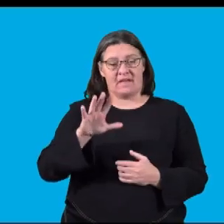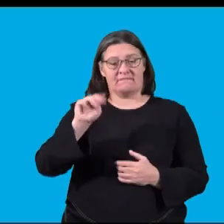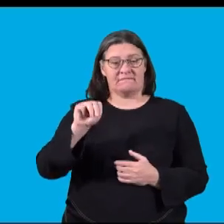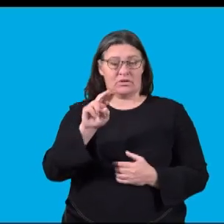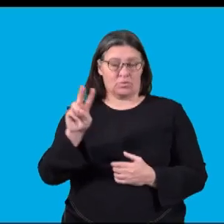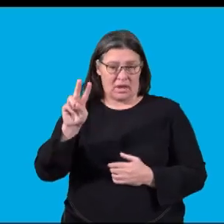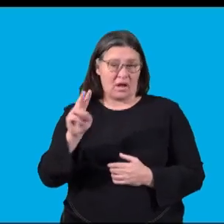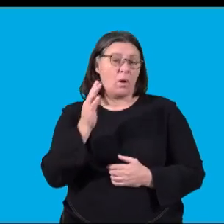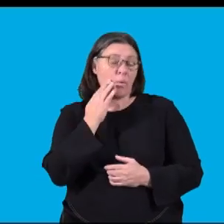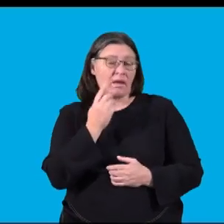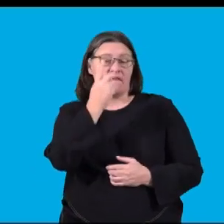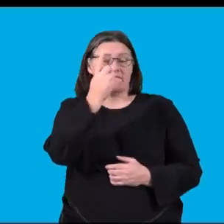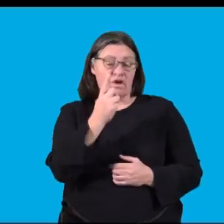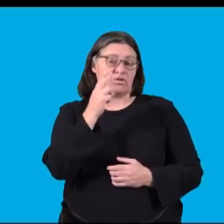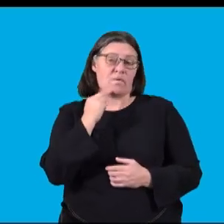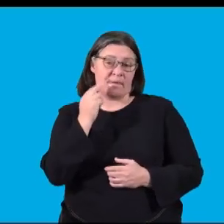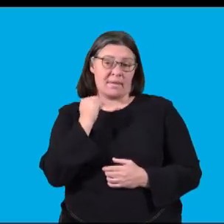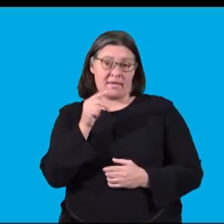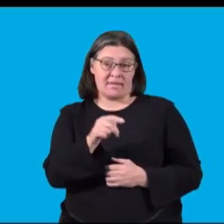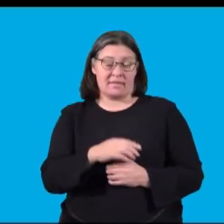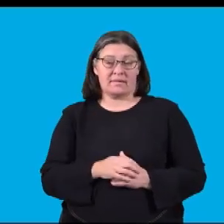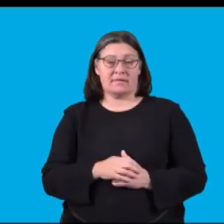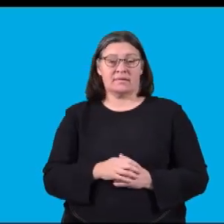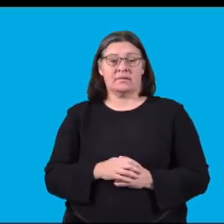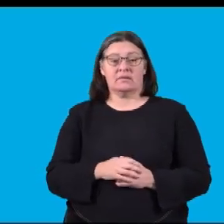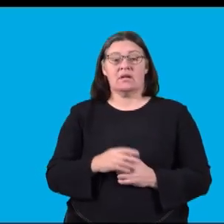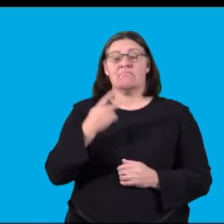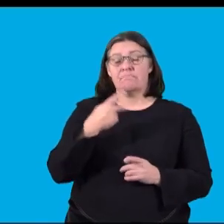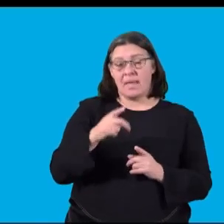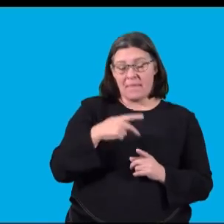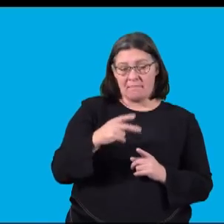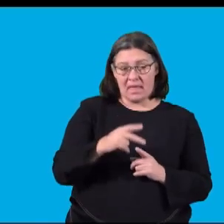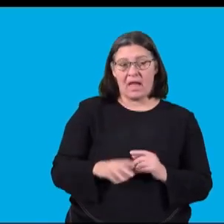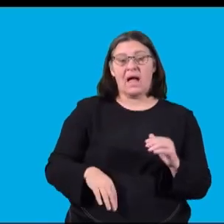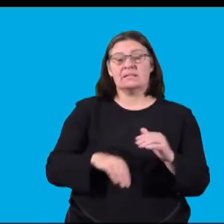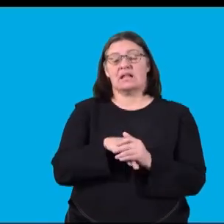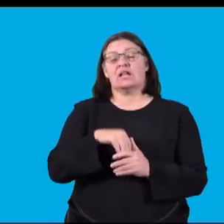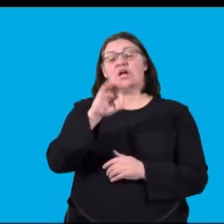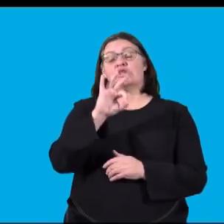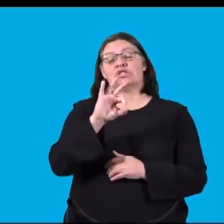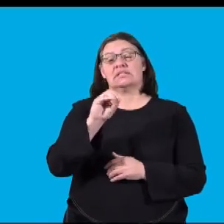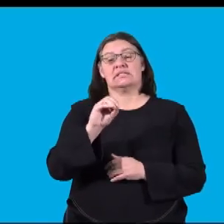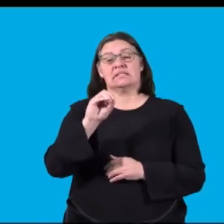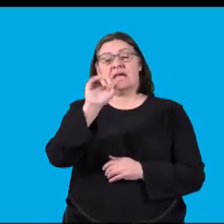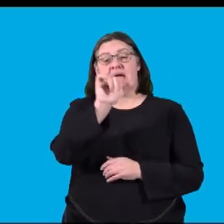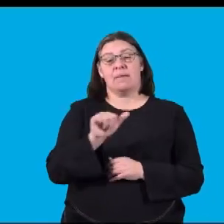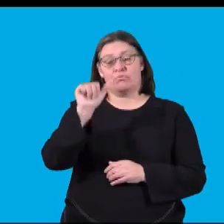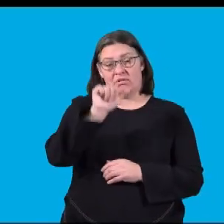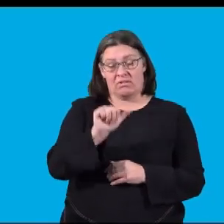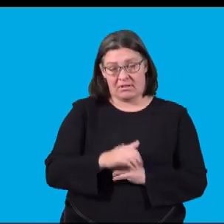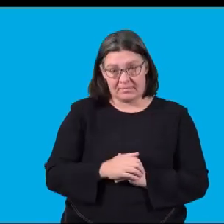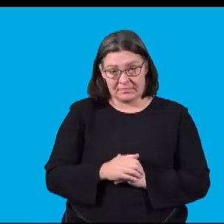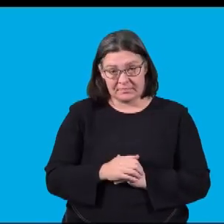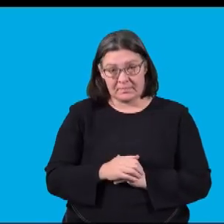meters on the 1st of November. Very important as well. Rent was paid until the 30th of